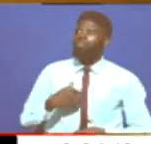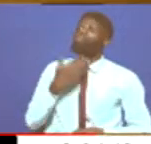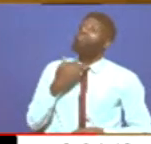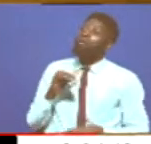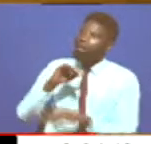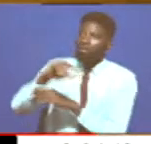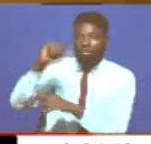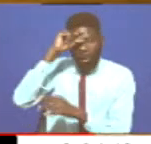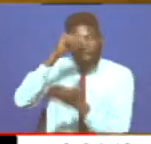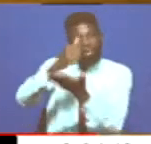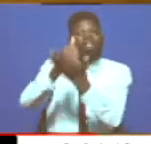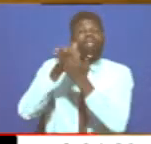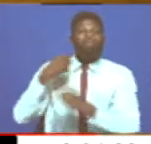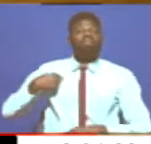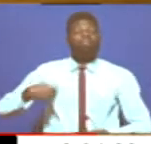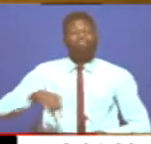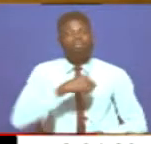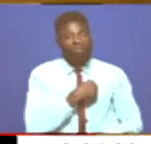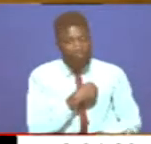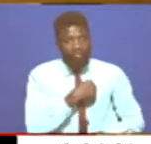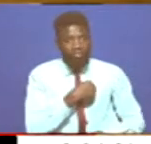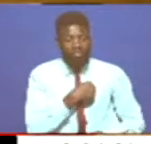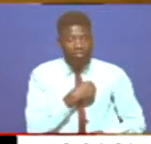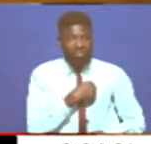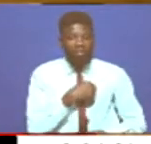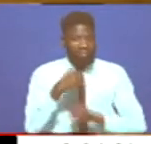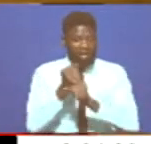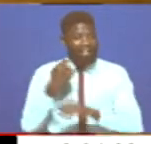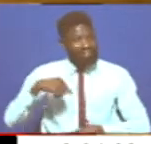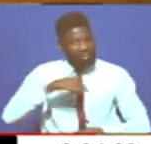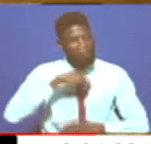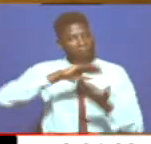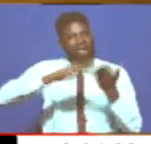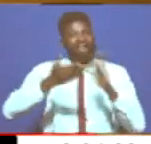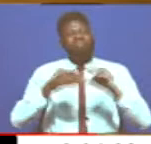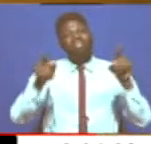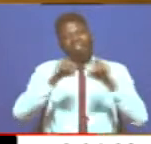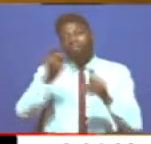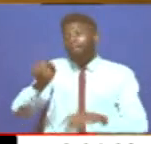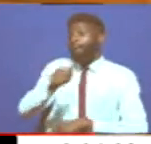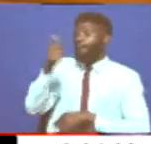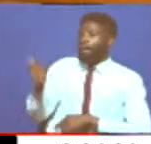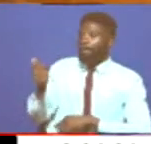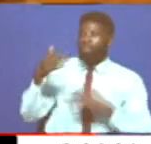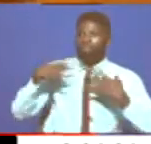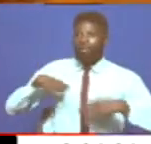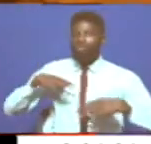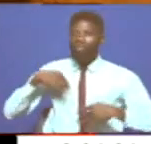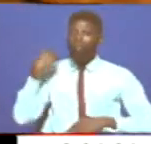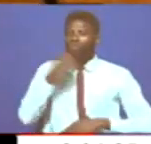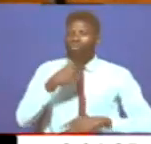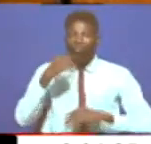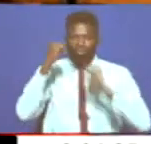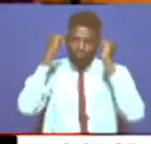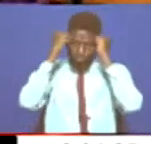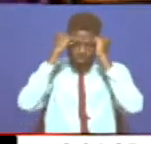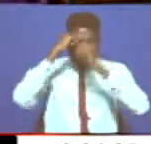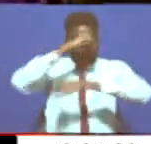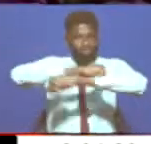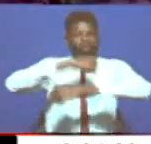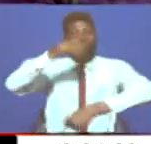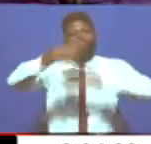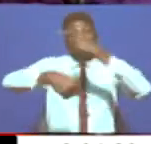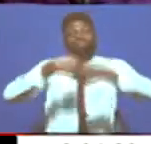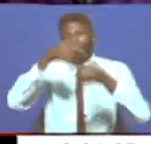watusaidie, watupatie ili tukae kama wale wengine ambao wako mashule sahizi. Purity Museo, Easy